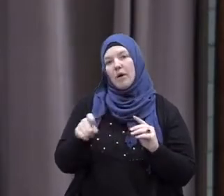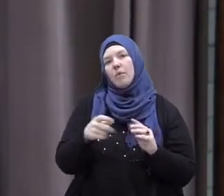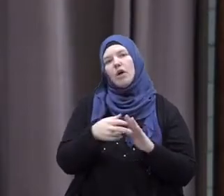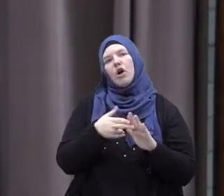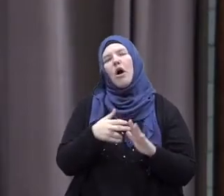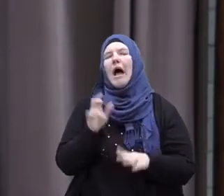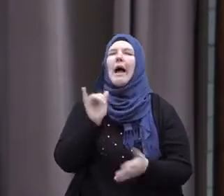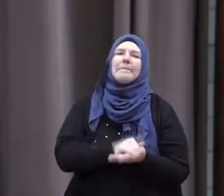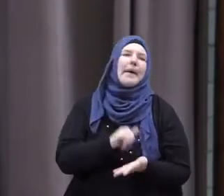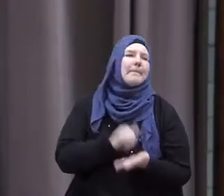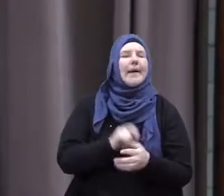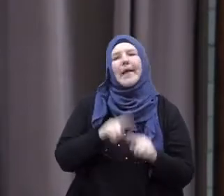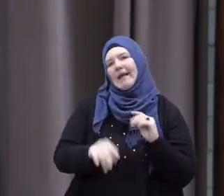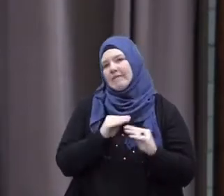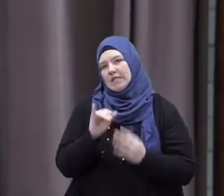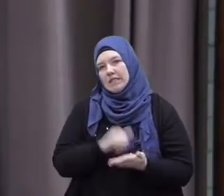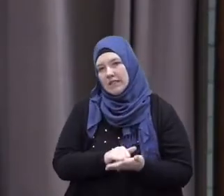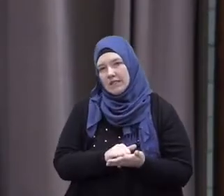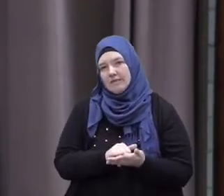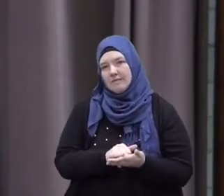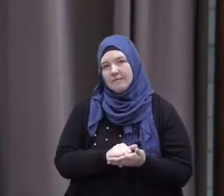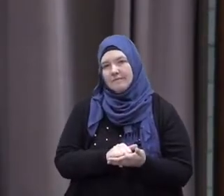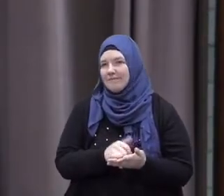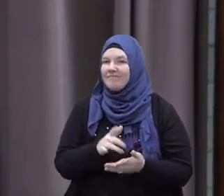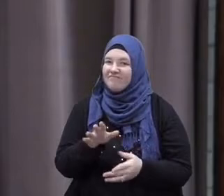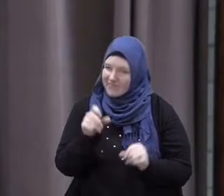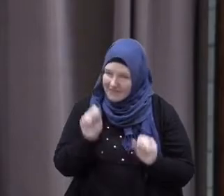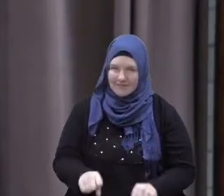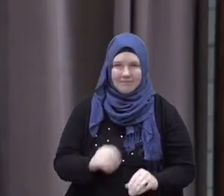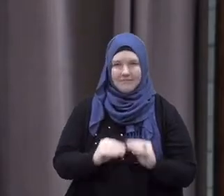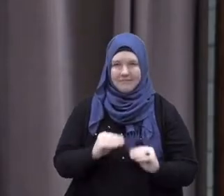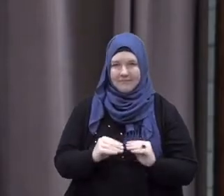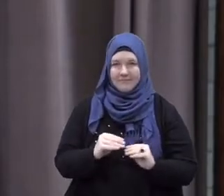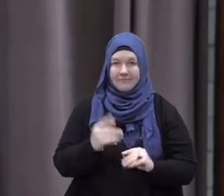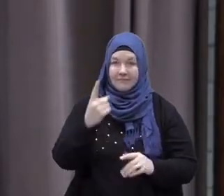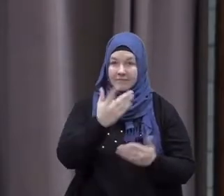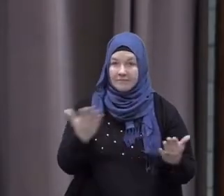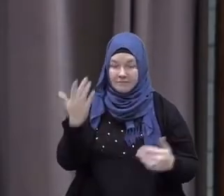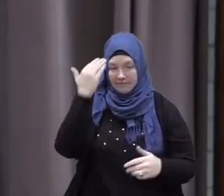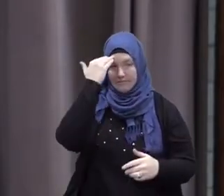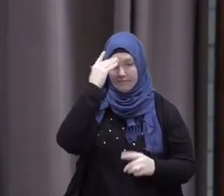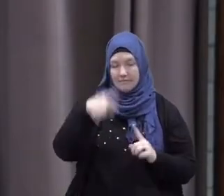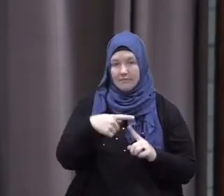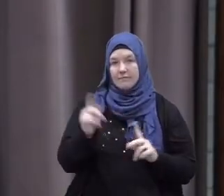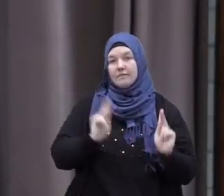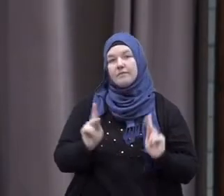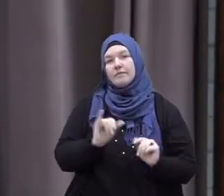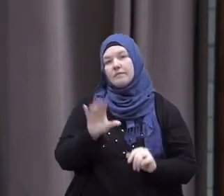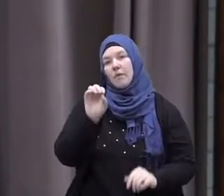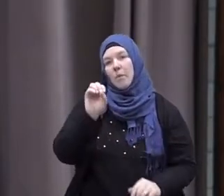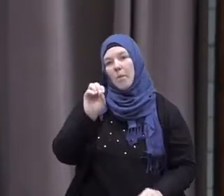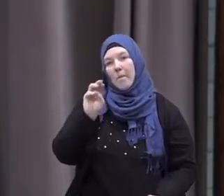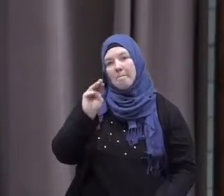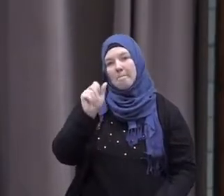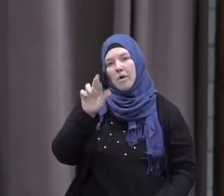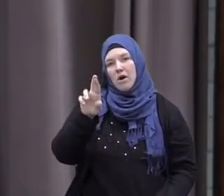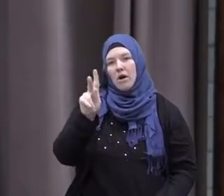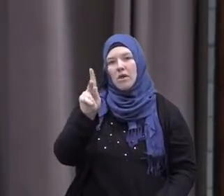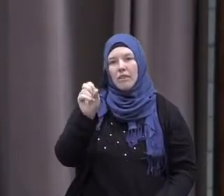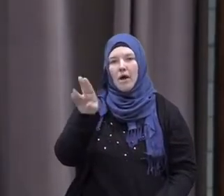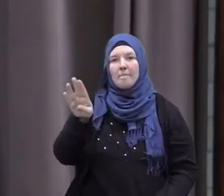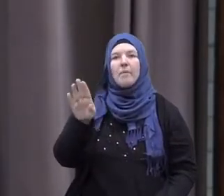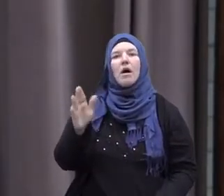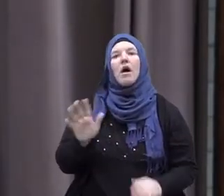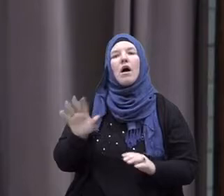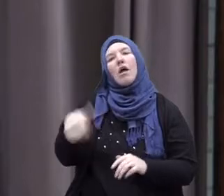as impossible. But there is no such a thing. One of the things you know about people like Umar ibn Khattab and other